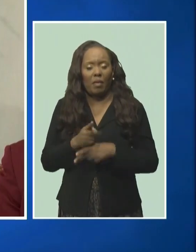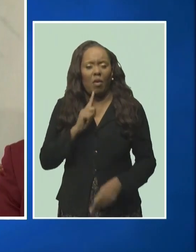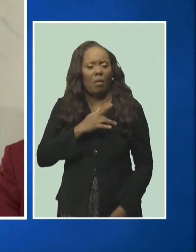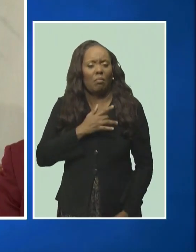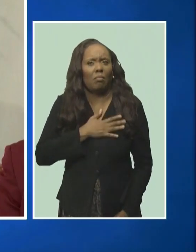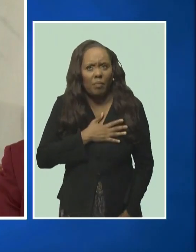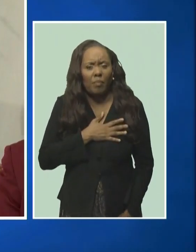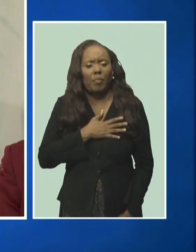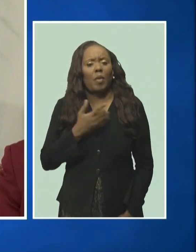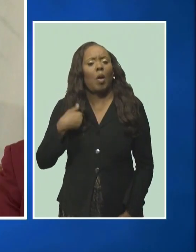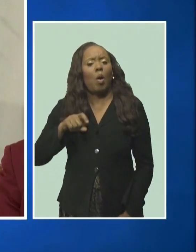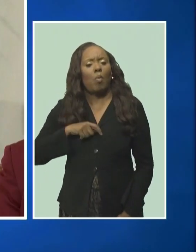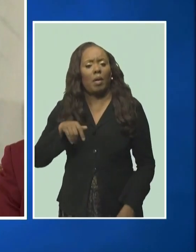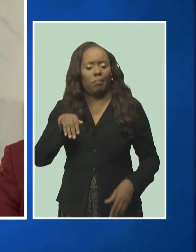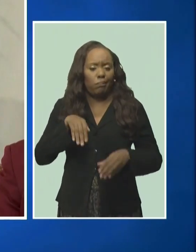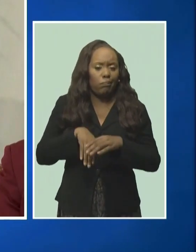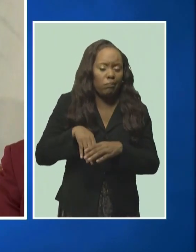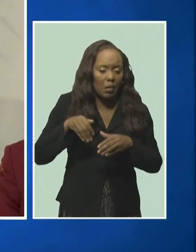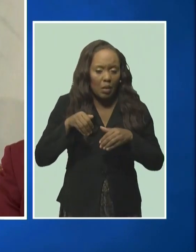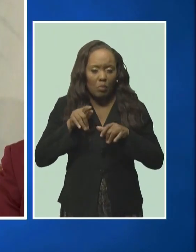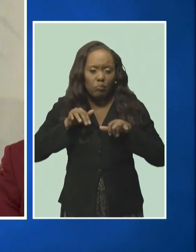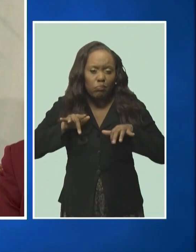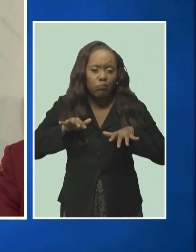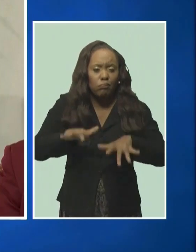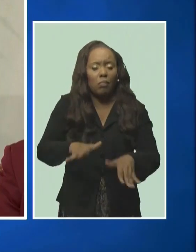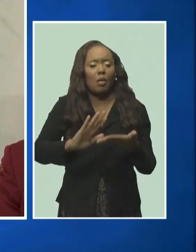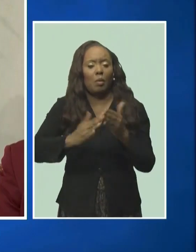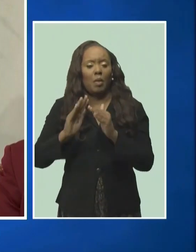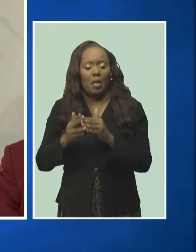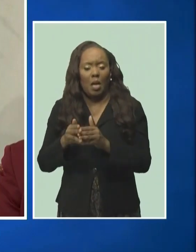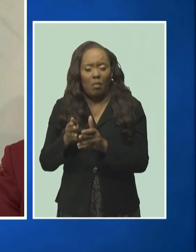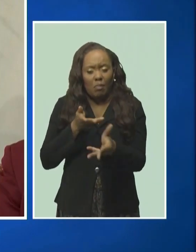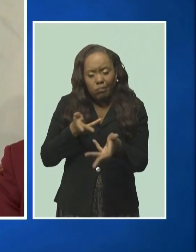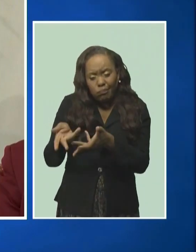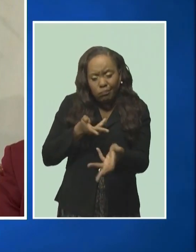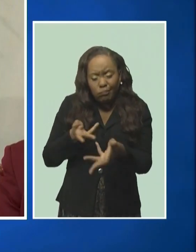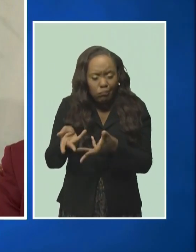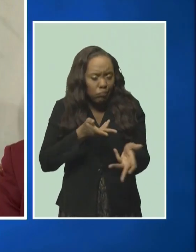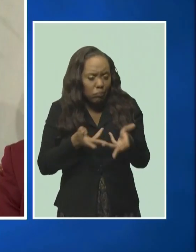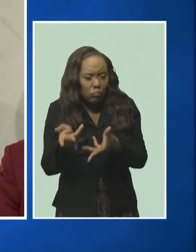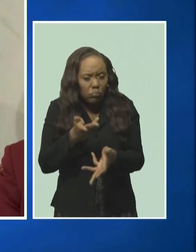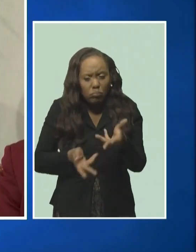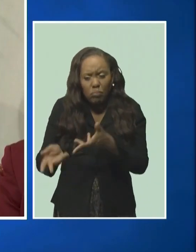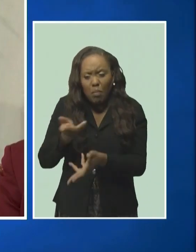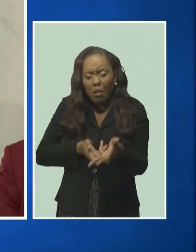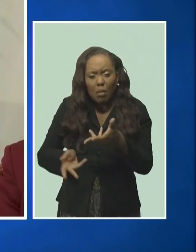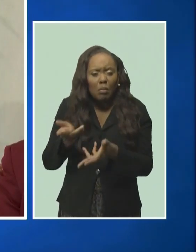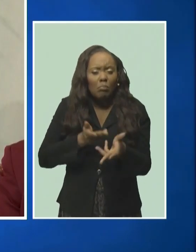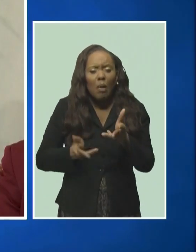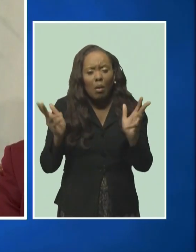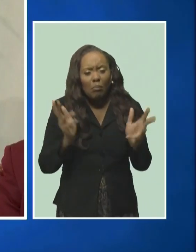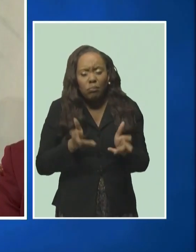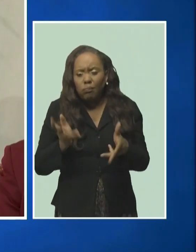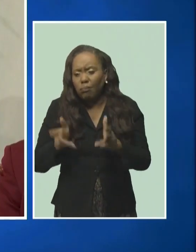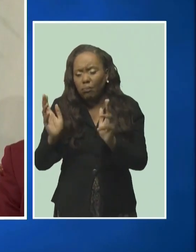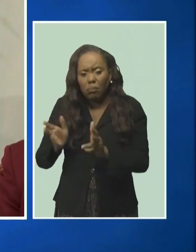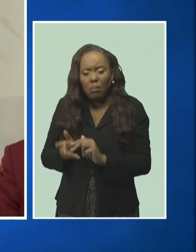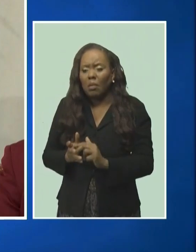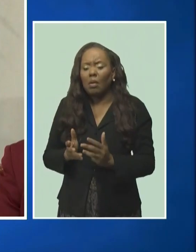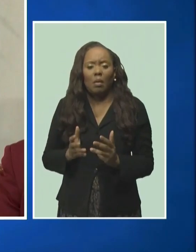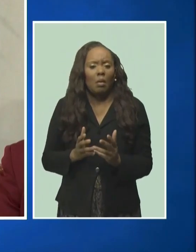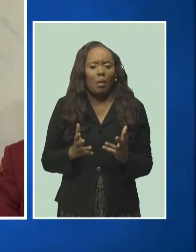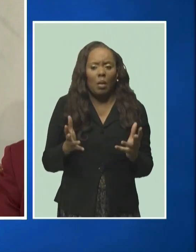for long periods of time, in some cases, to get your medication, we can do that for you while you're at home, you're at work, or you can do that on behalf of a